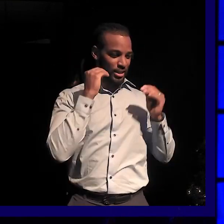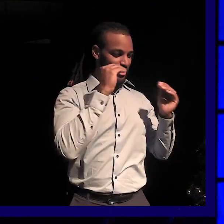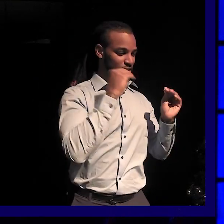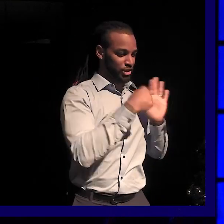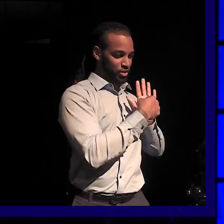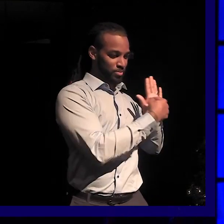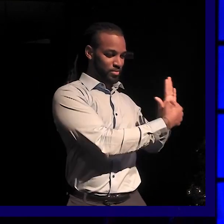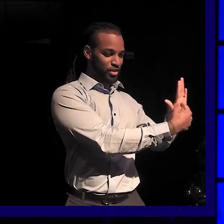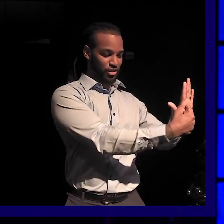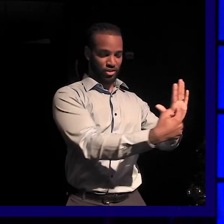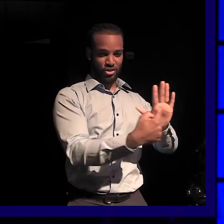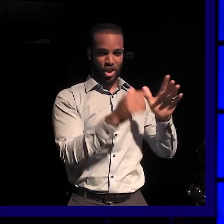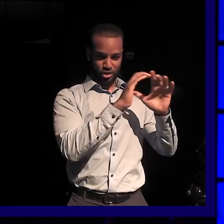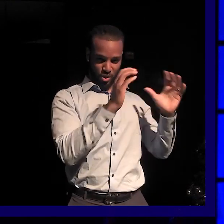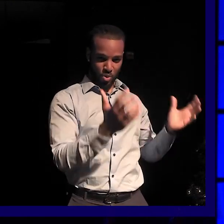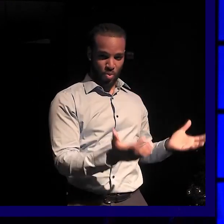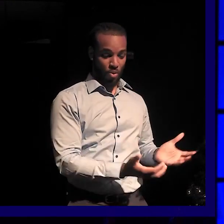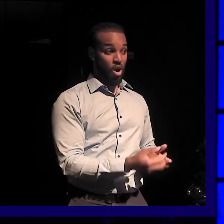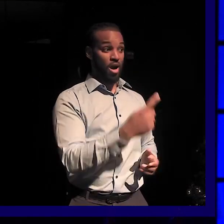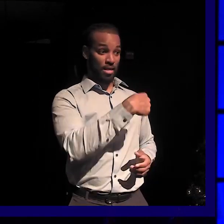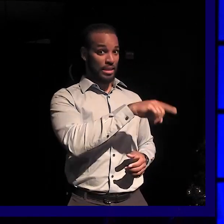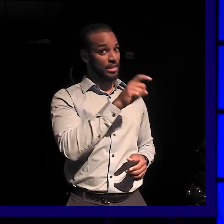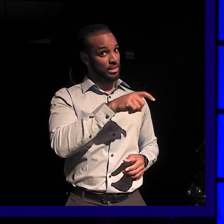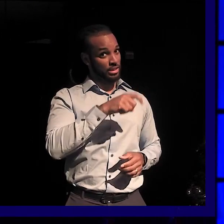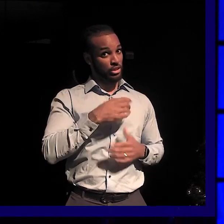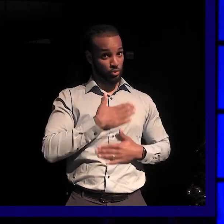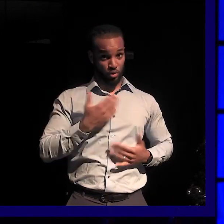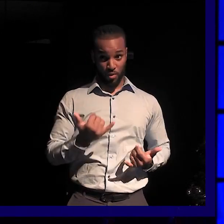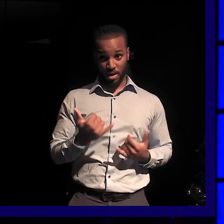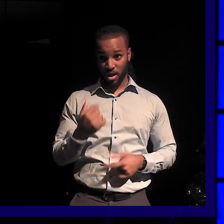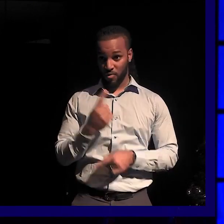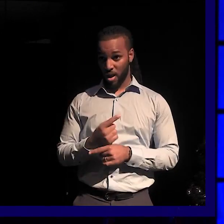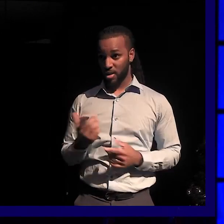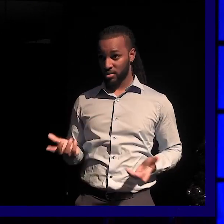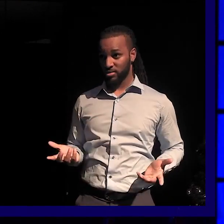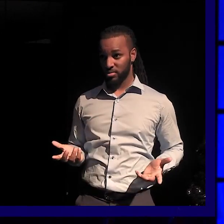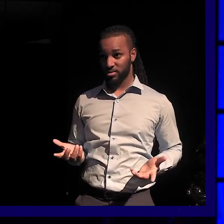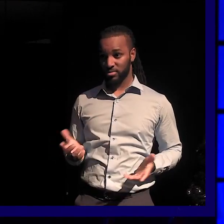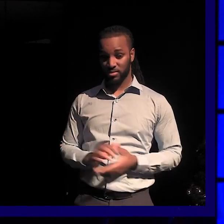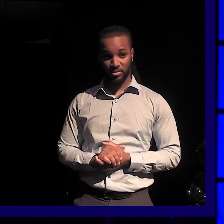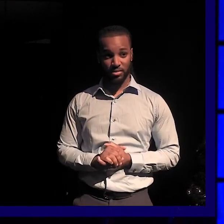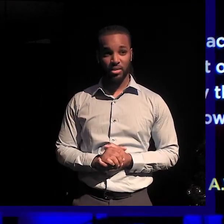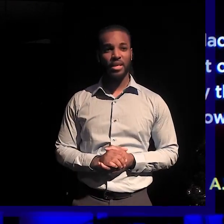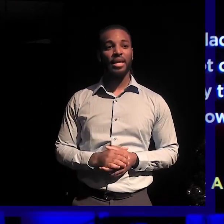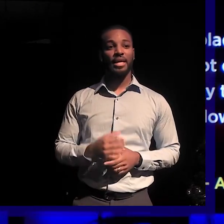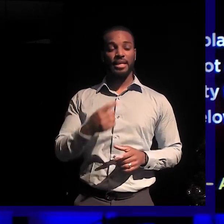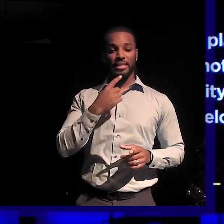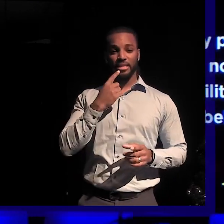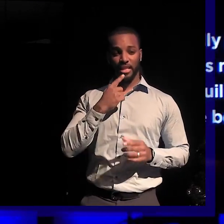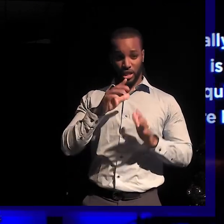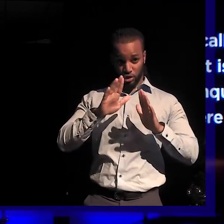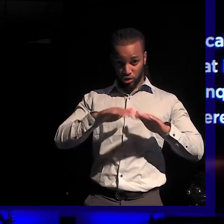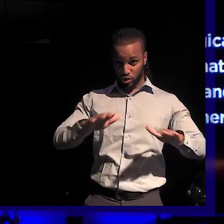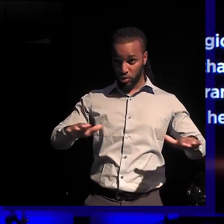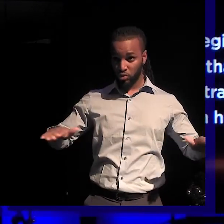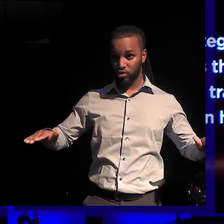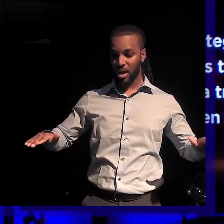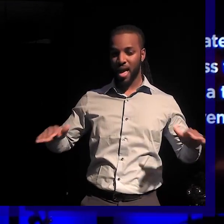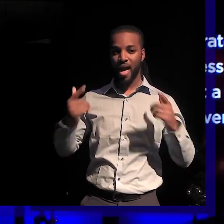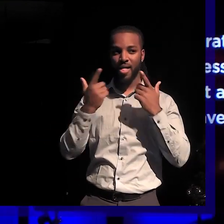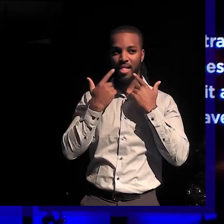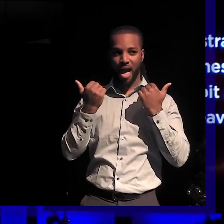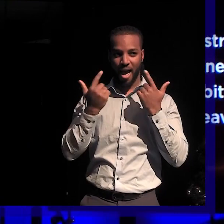joy to the world, and the world could use a little bit of joy right now, couldn't it? It is said that children